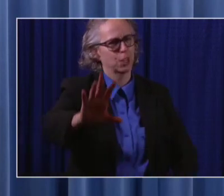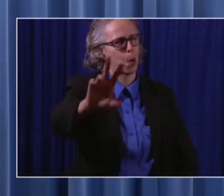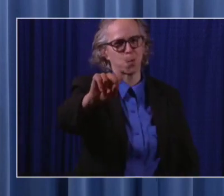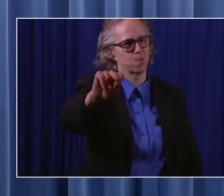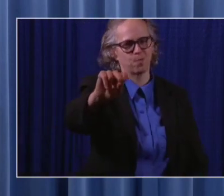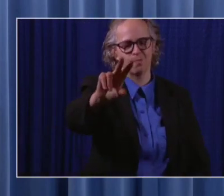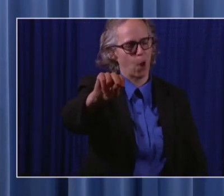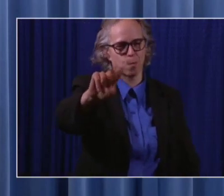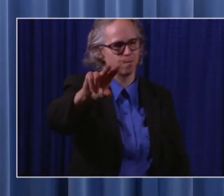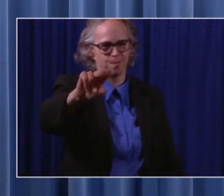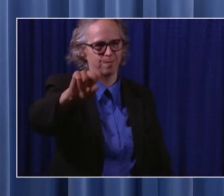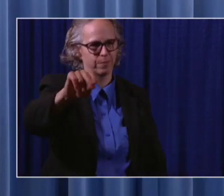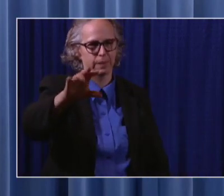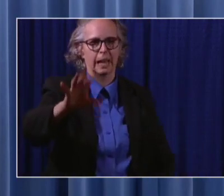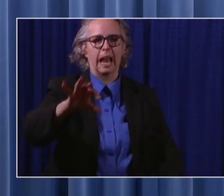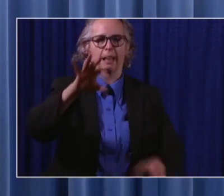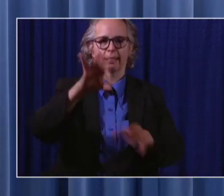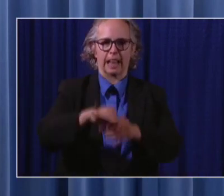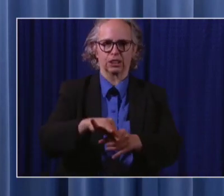Look,